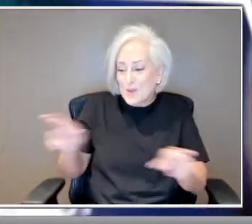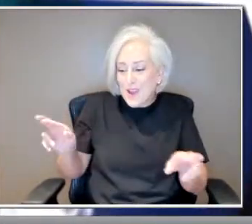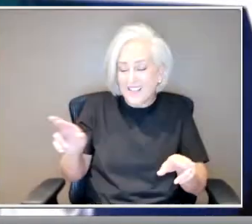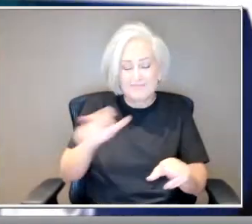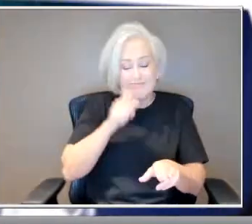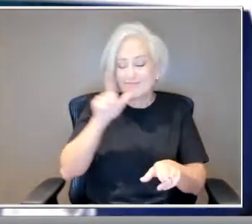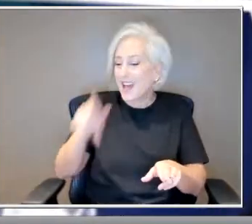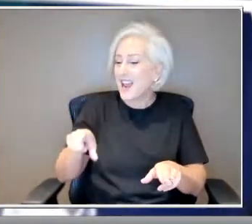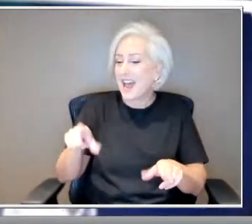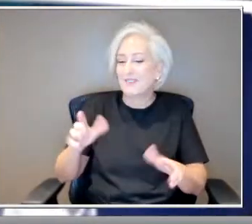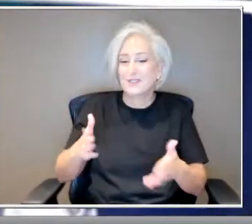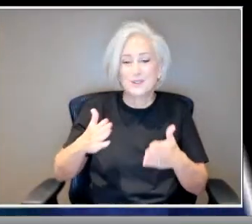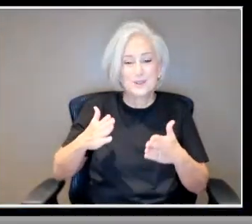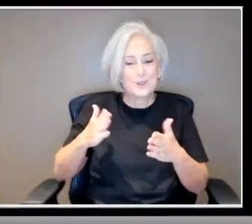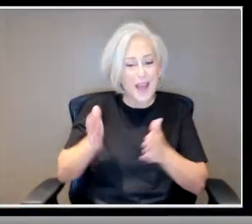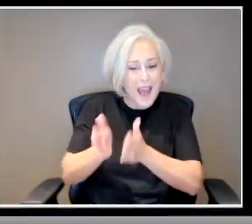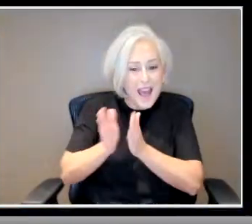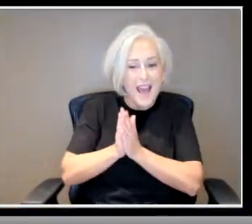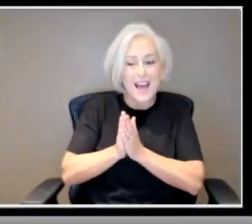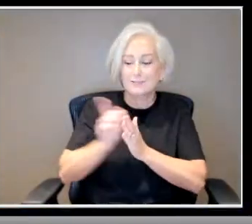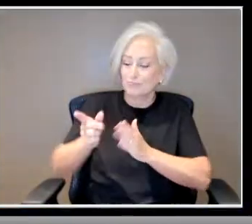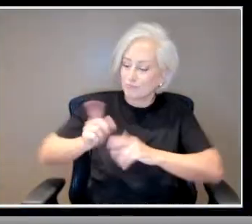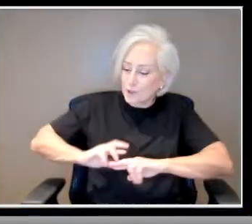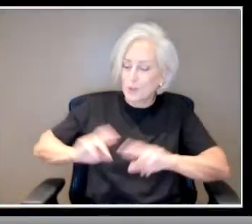like, let's get this done.